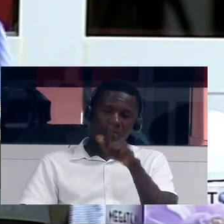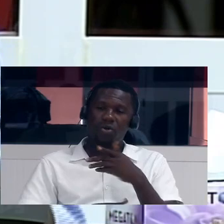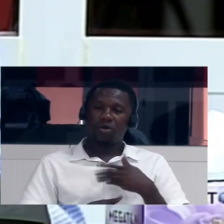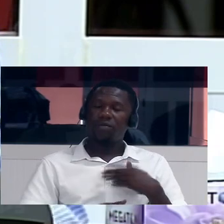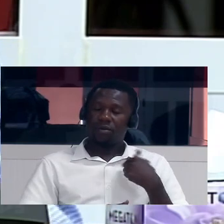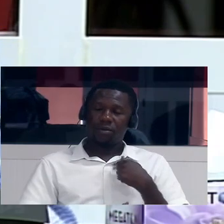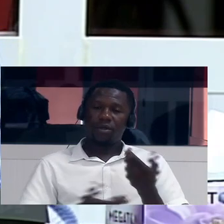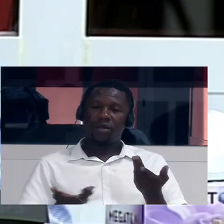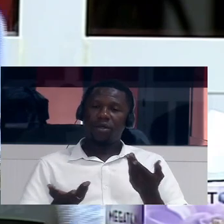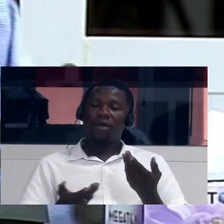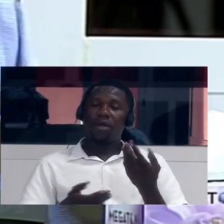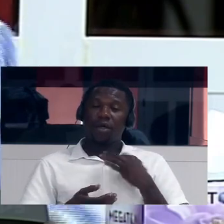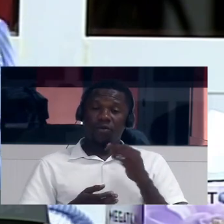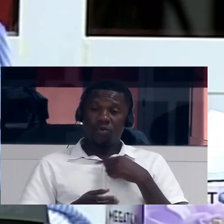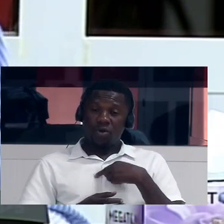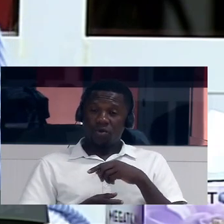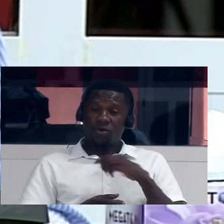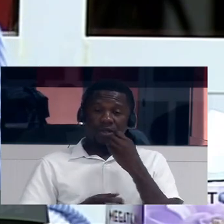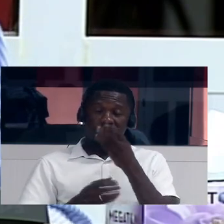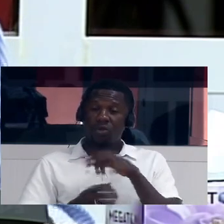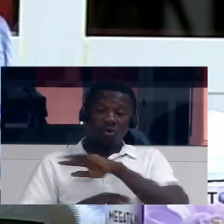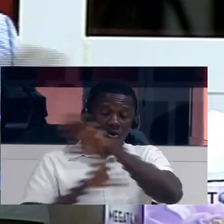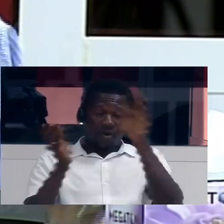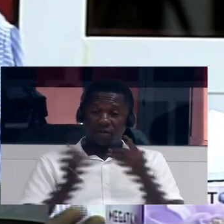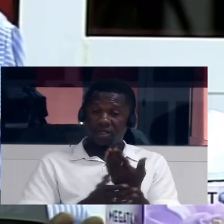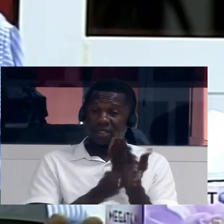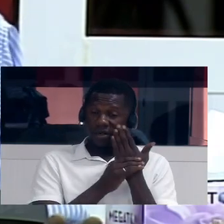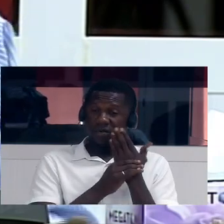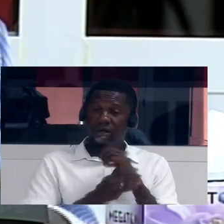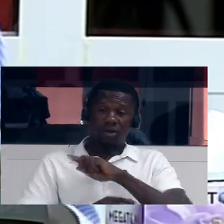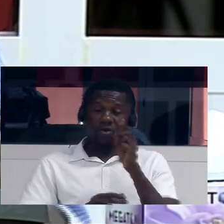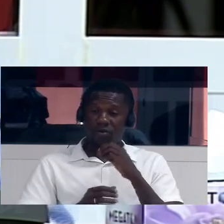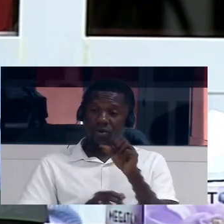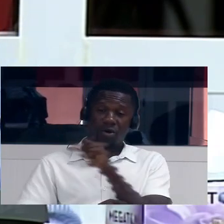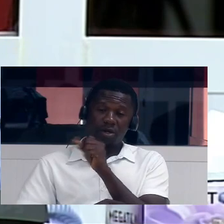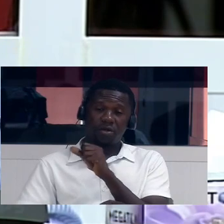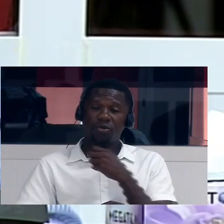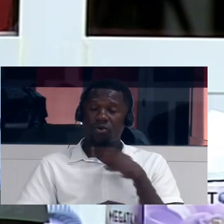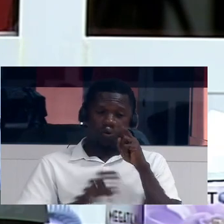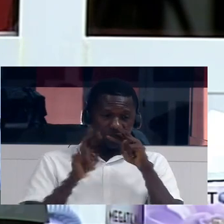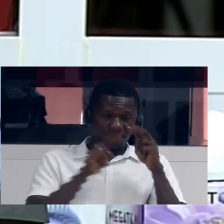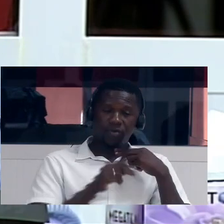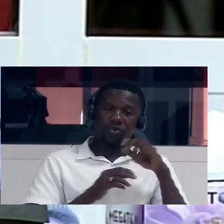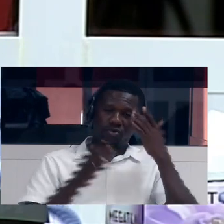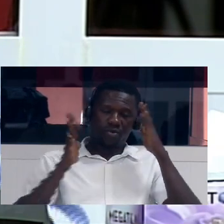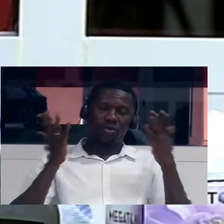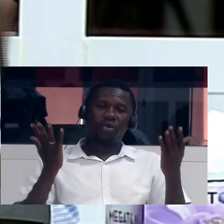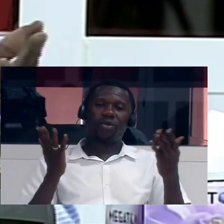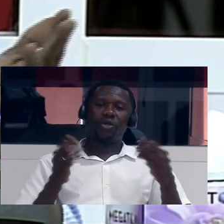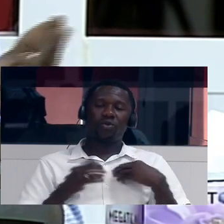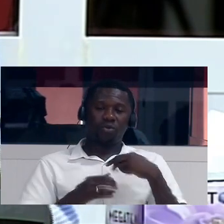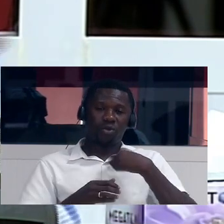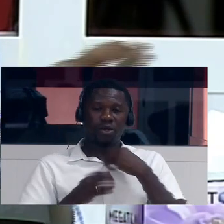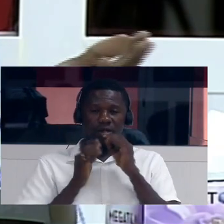But if you want to say it's all for self and none for others, you're only looking for trouble. So me, I'm